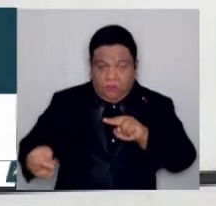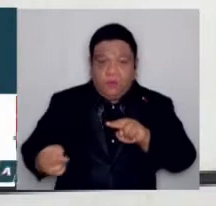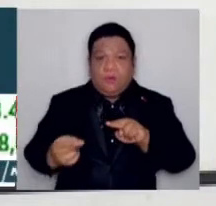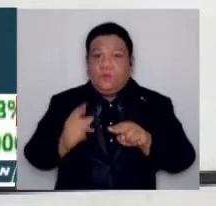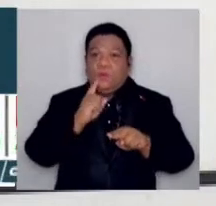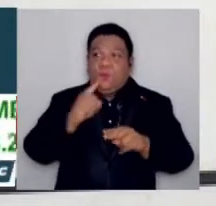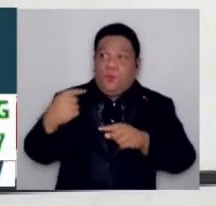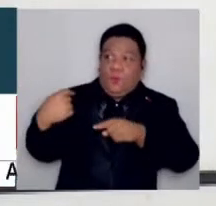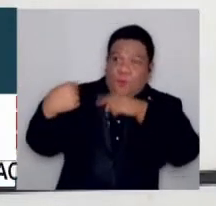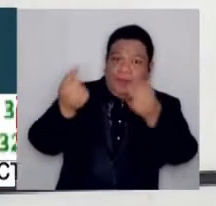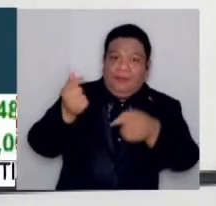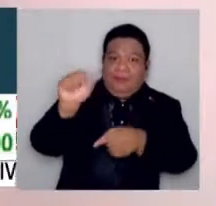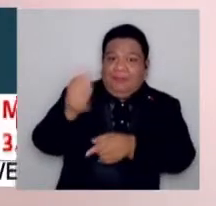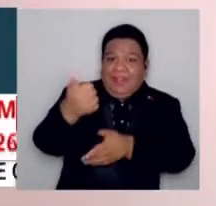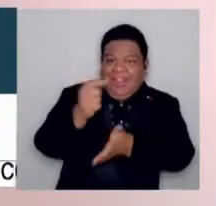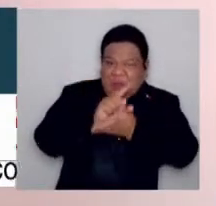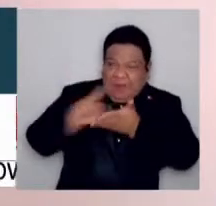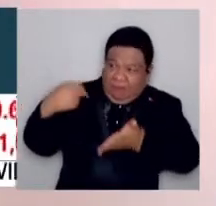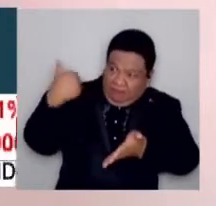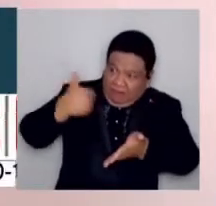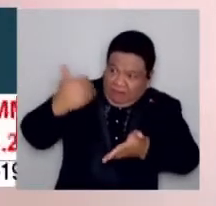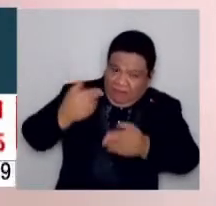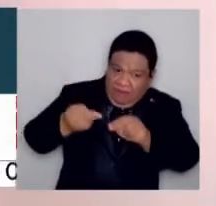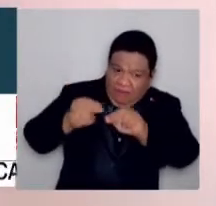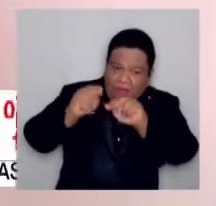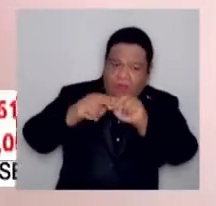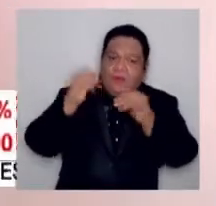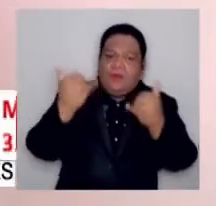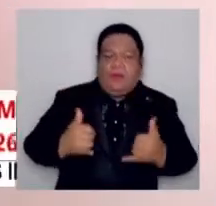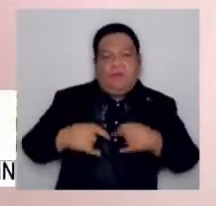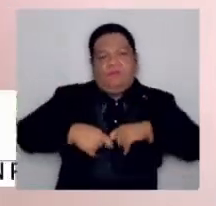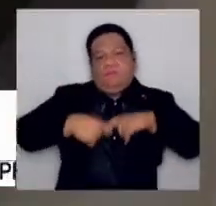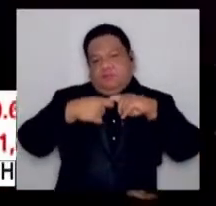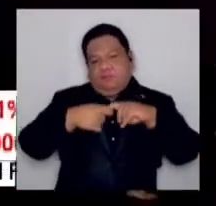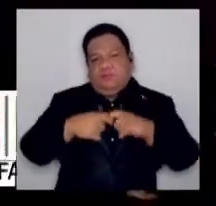straight weeks of oil price hikes here at home.